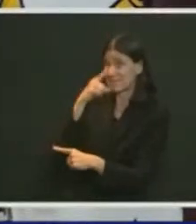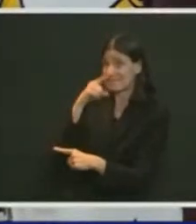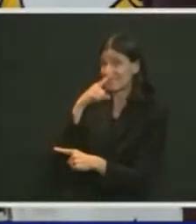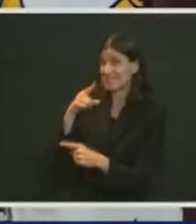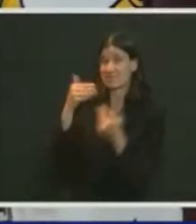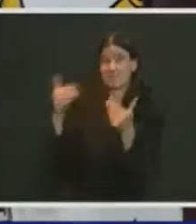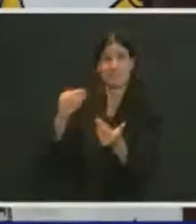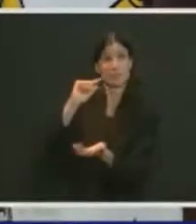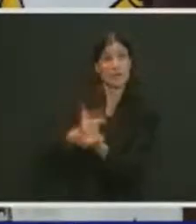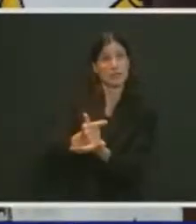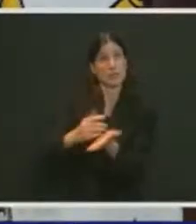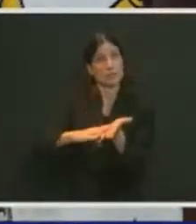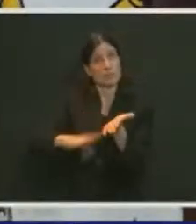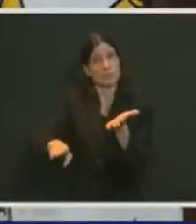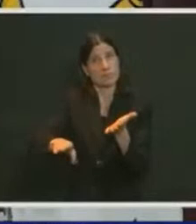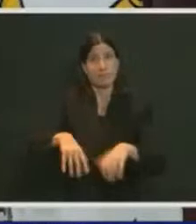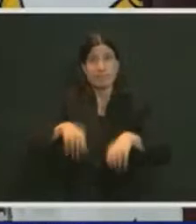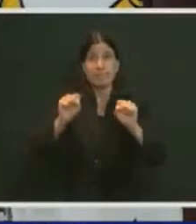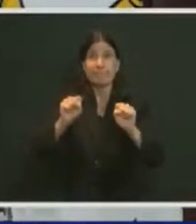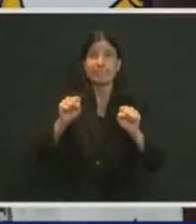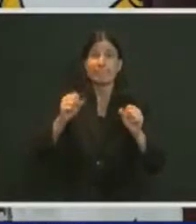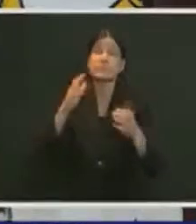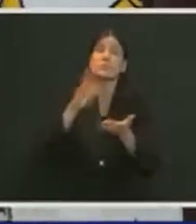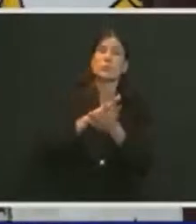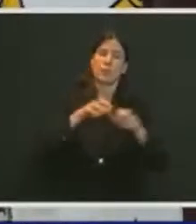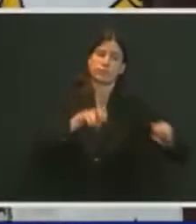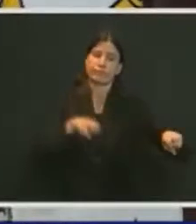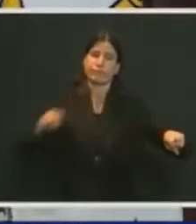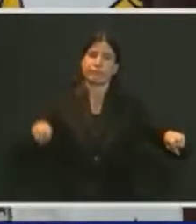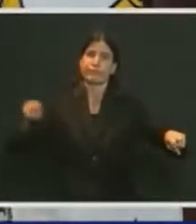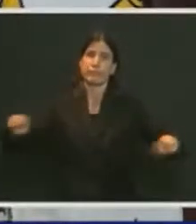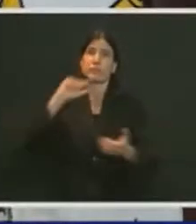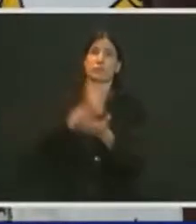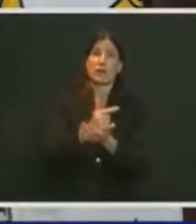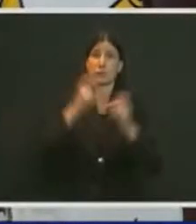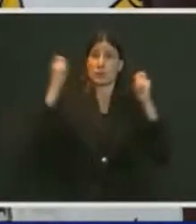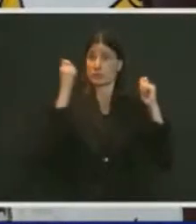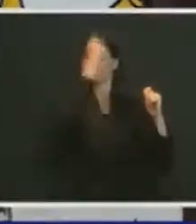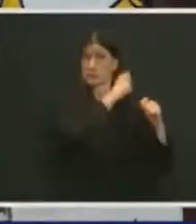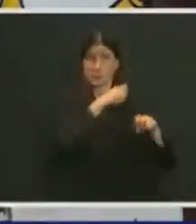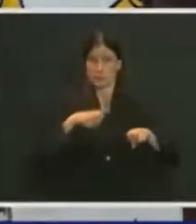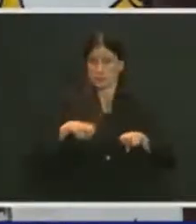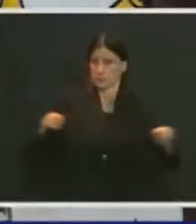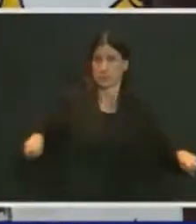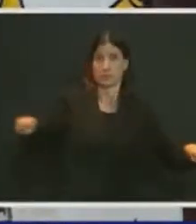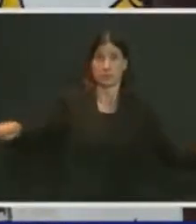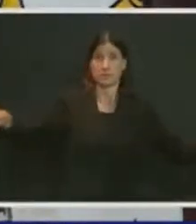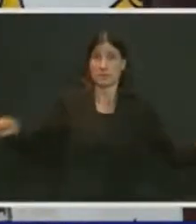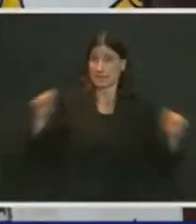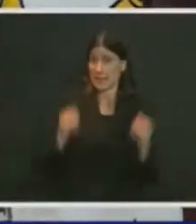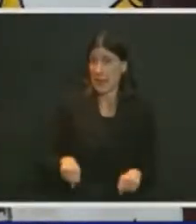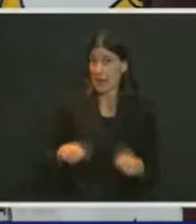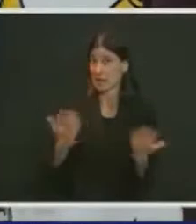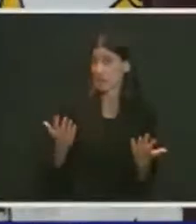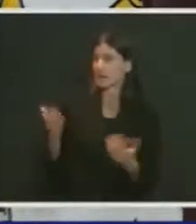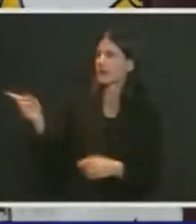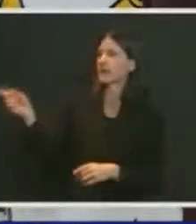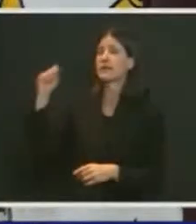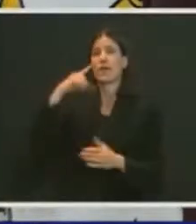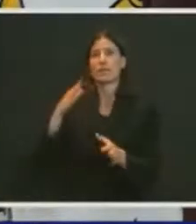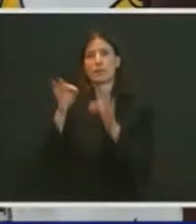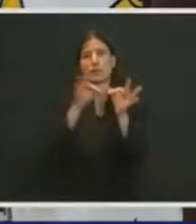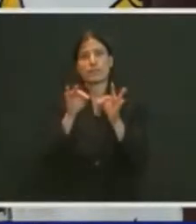social, what's your general statement to parents and students wondering? Yeah, so the reason that this is so difficult is because it's a